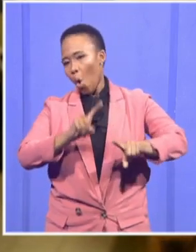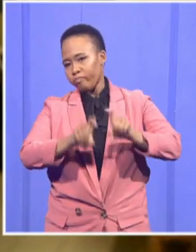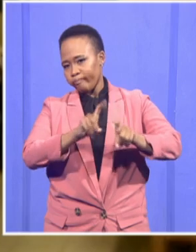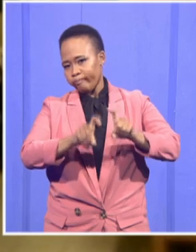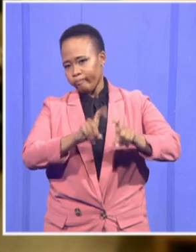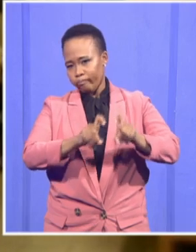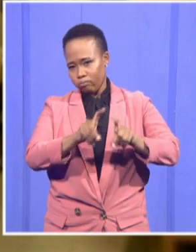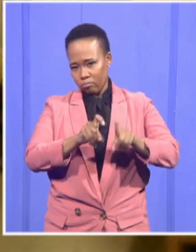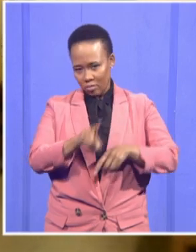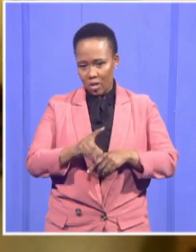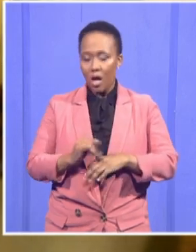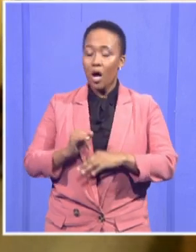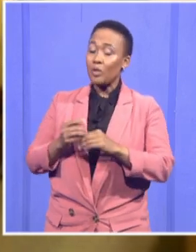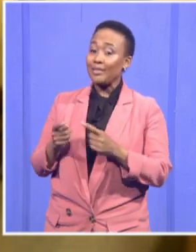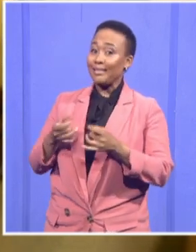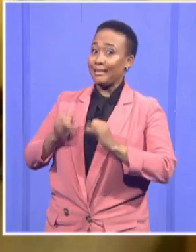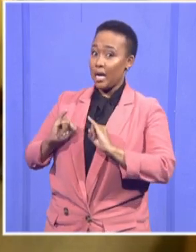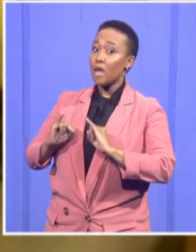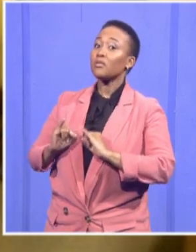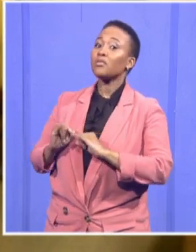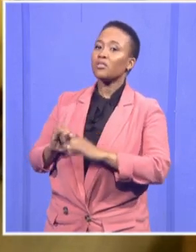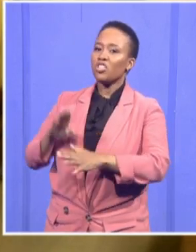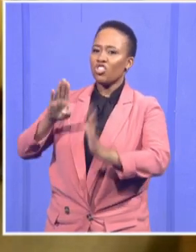He's facing serious charges, kidnapping,